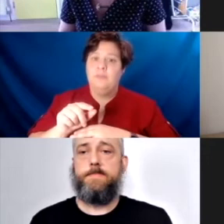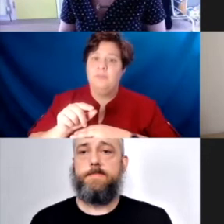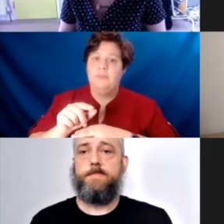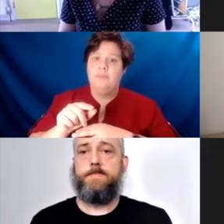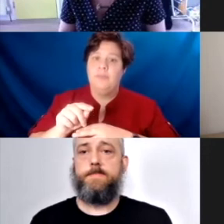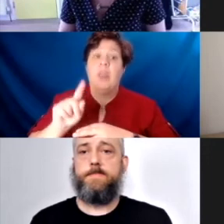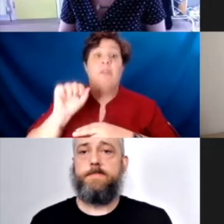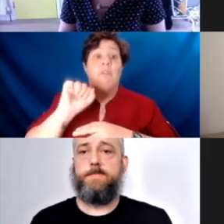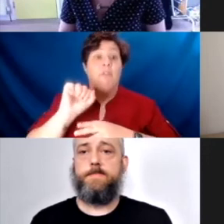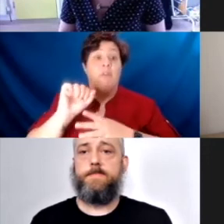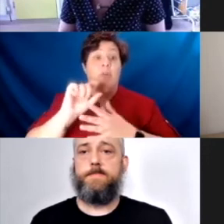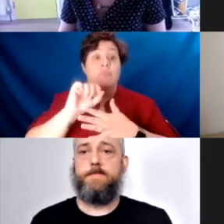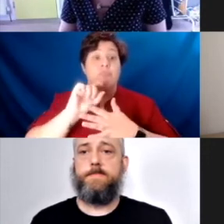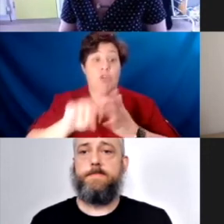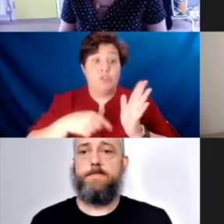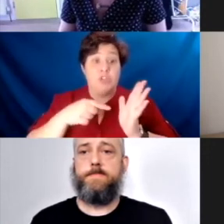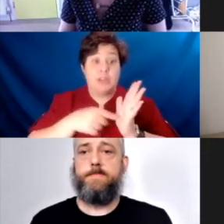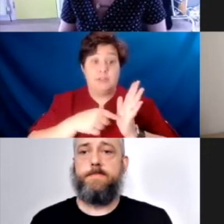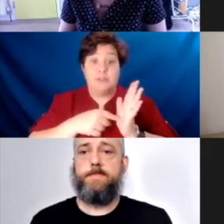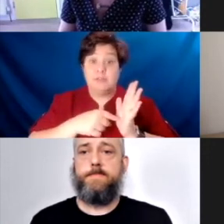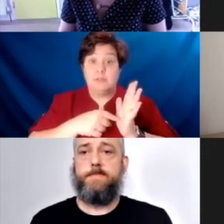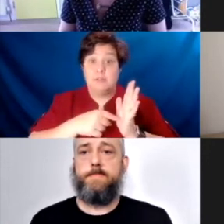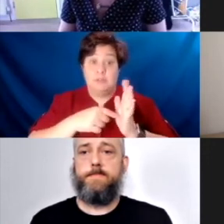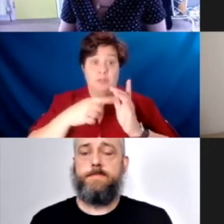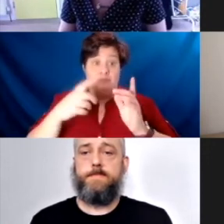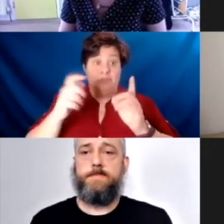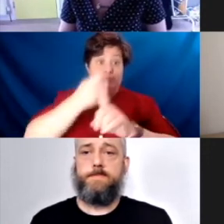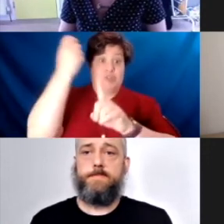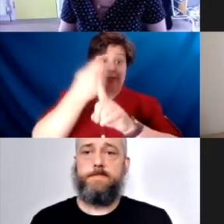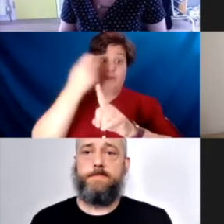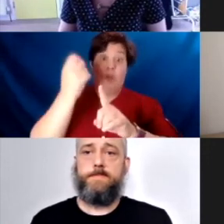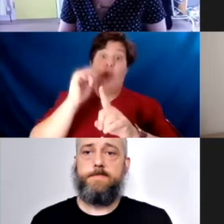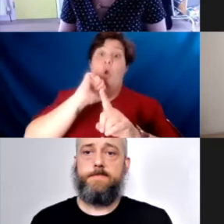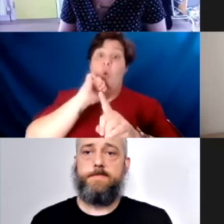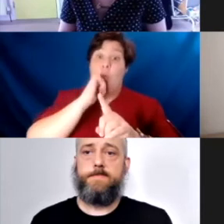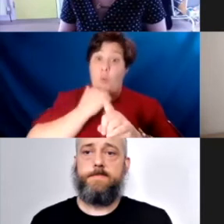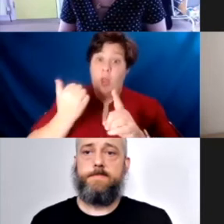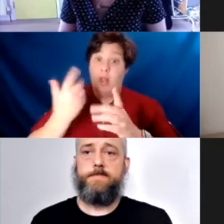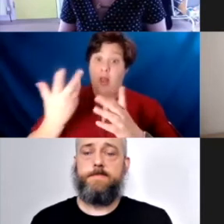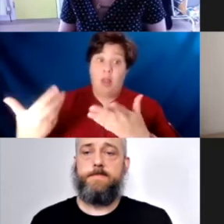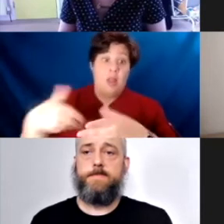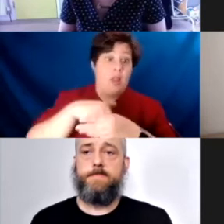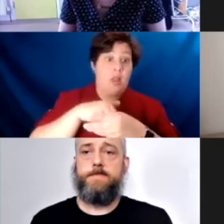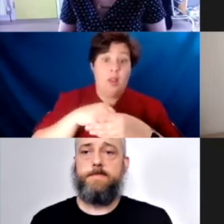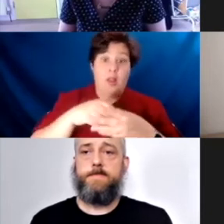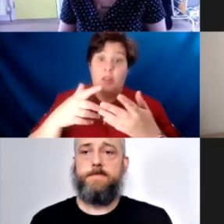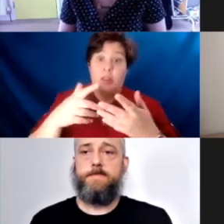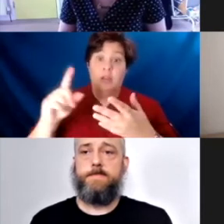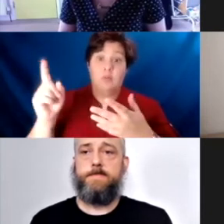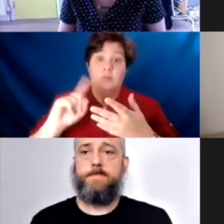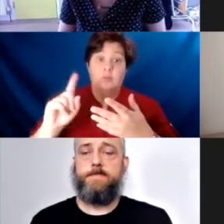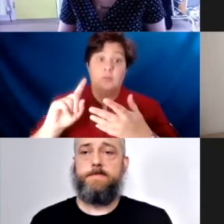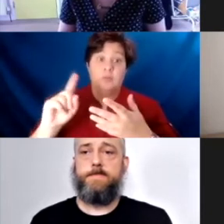the projects that are successful, they will be completely absorbed and embraced within